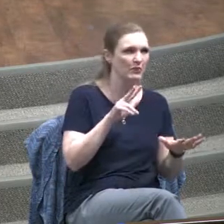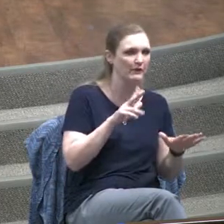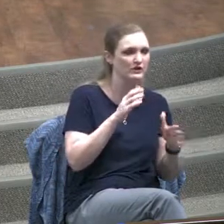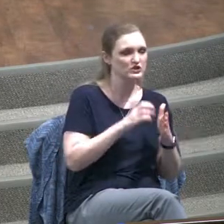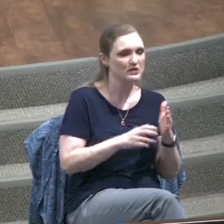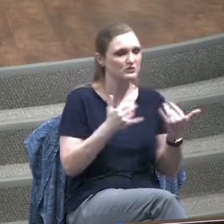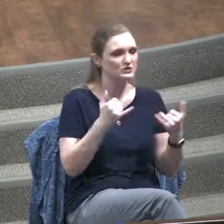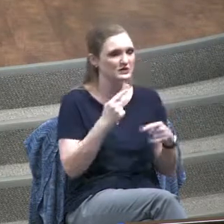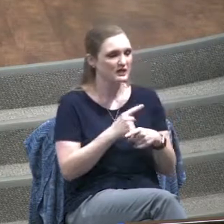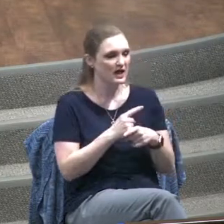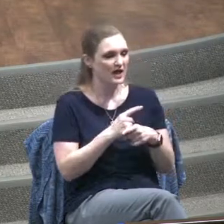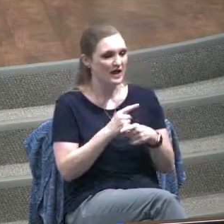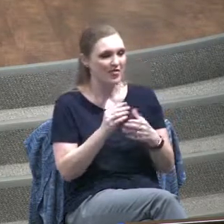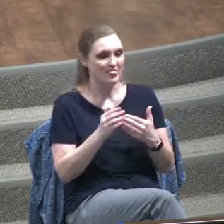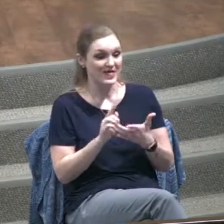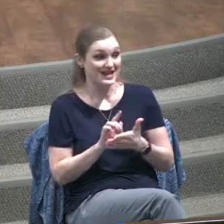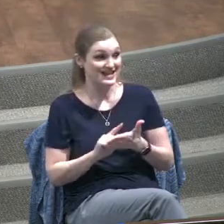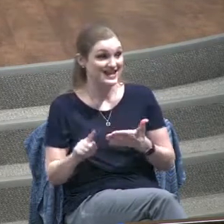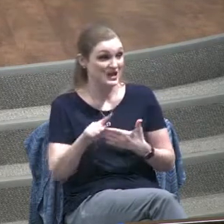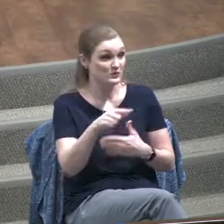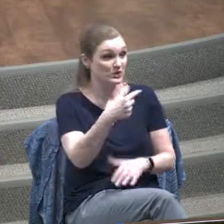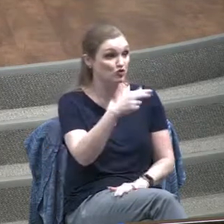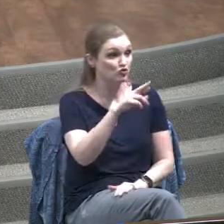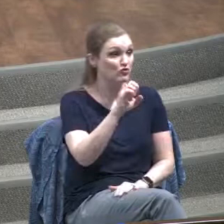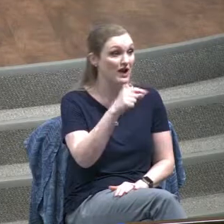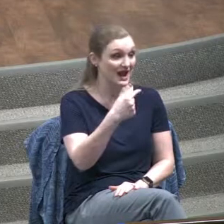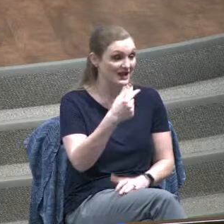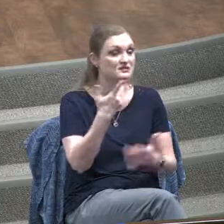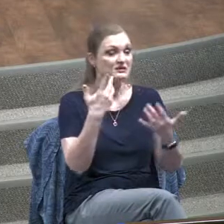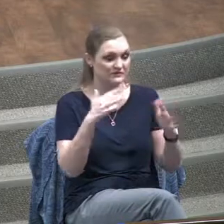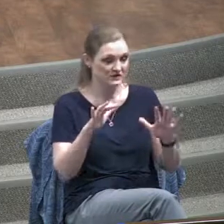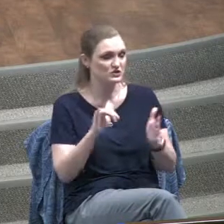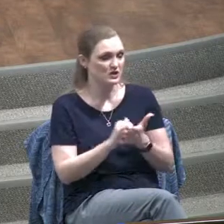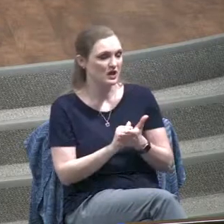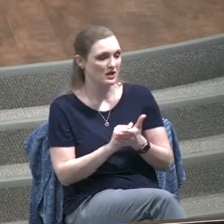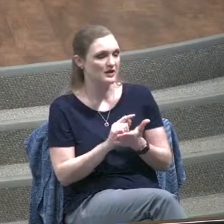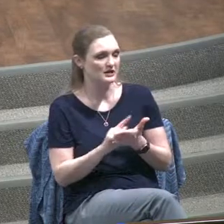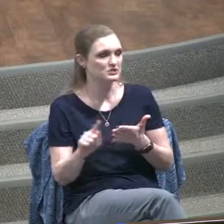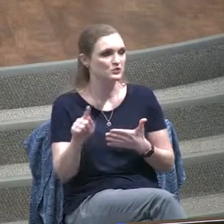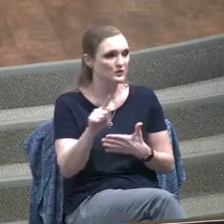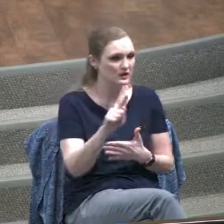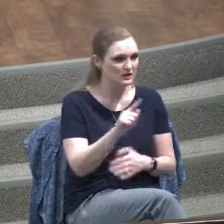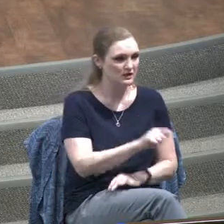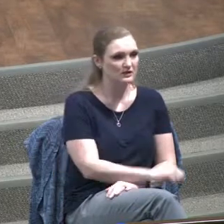today, and Greg is, I think Greg is going to finish it up next week.